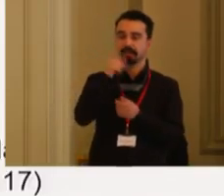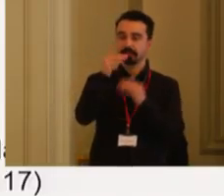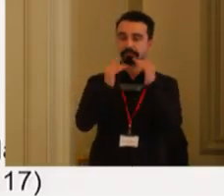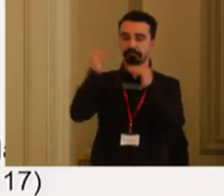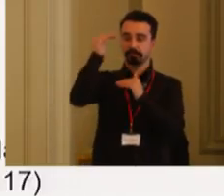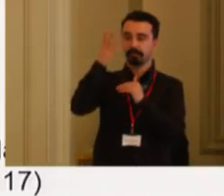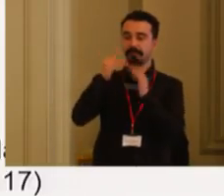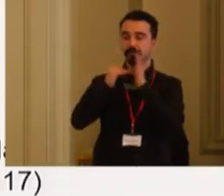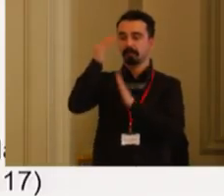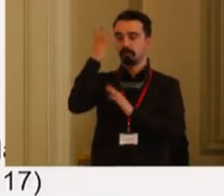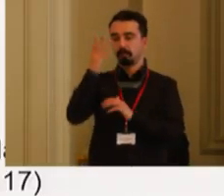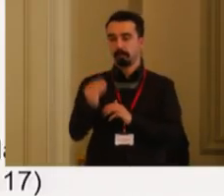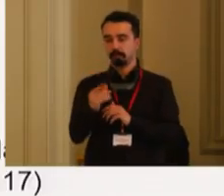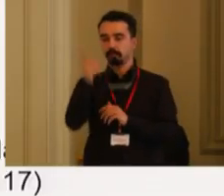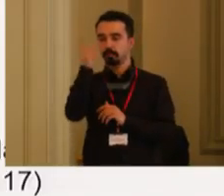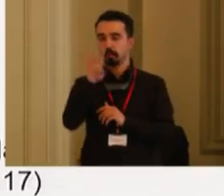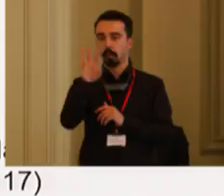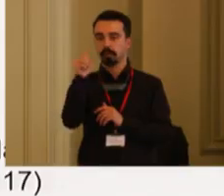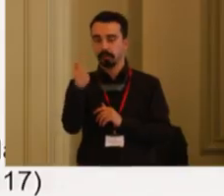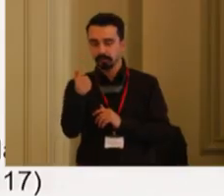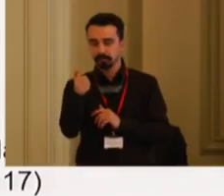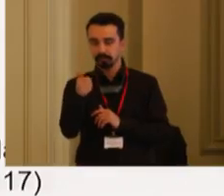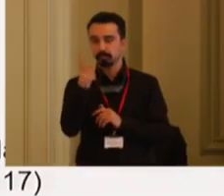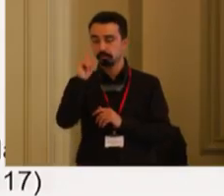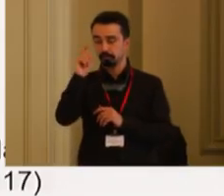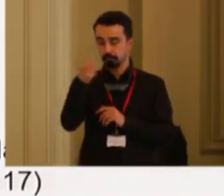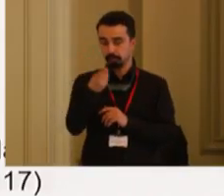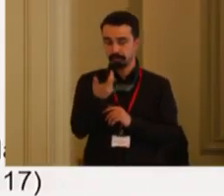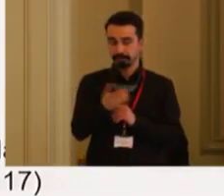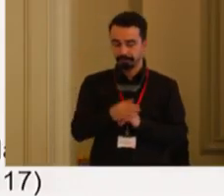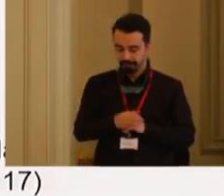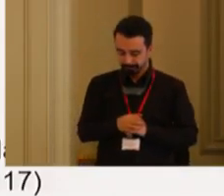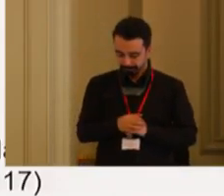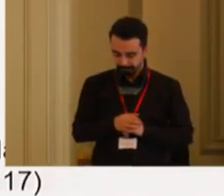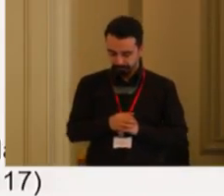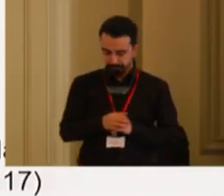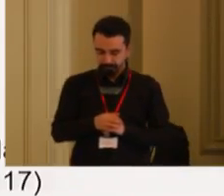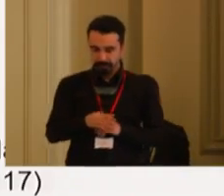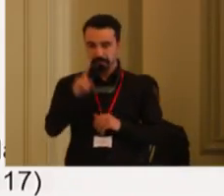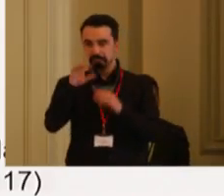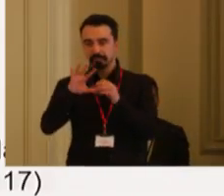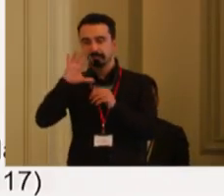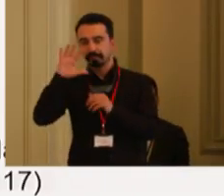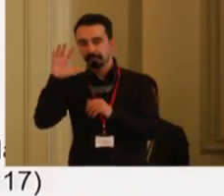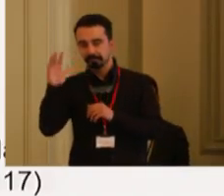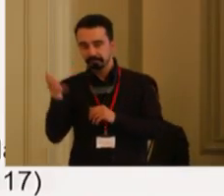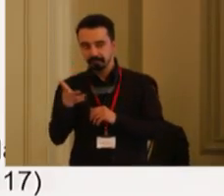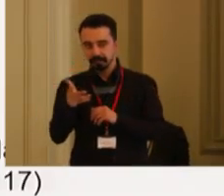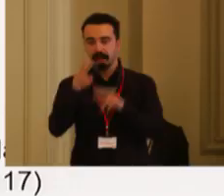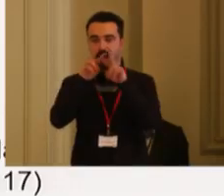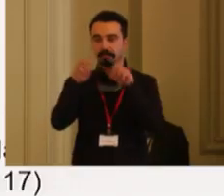or education, women without education and without employment is at 36%